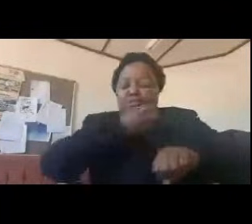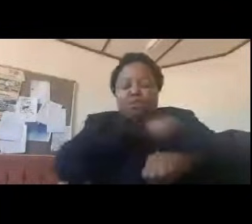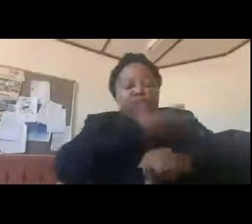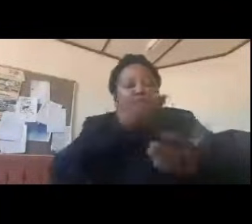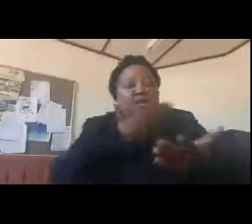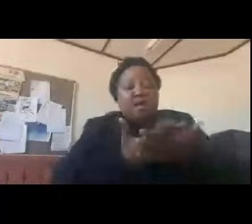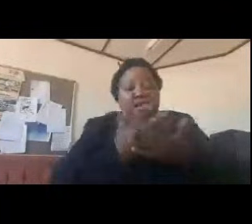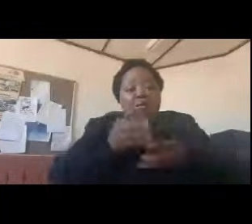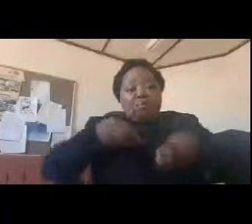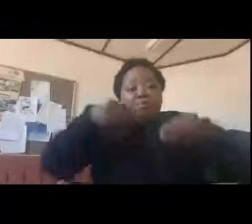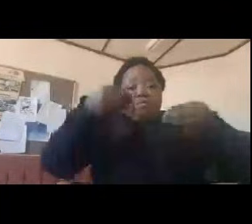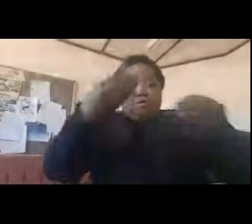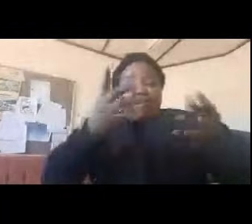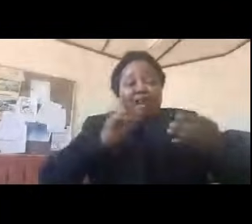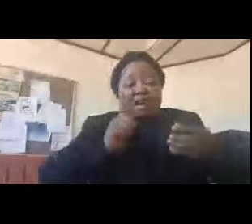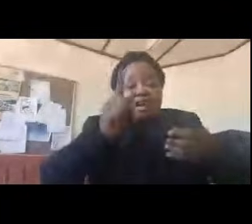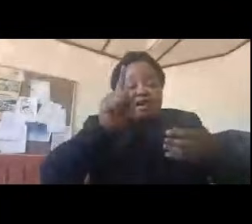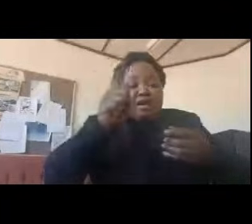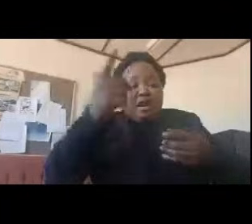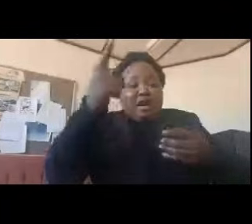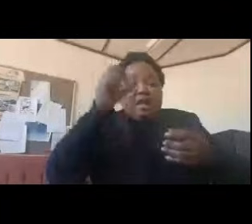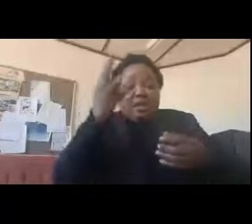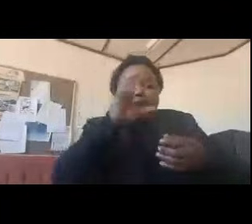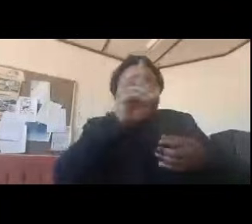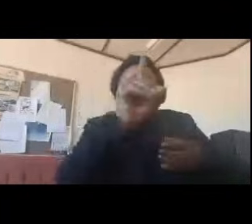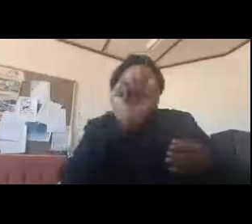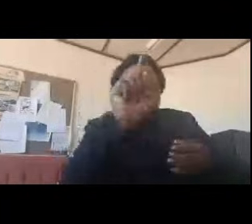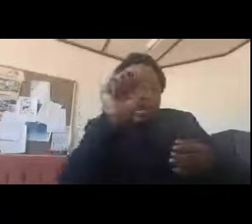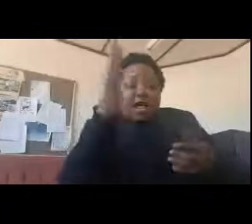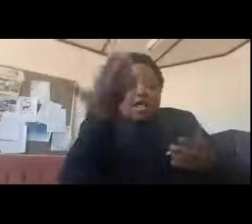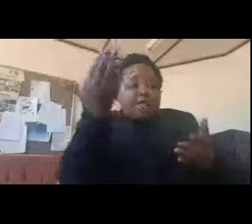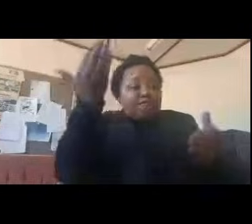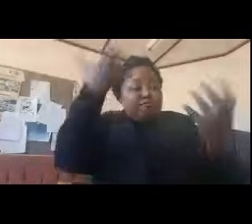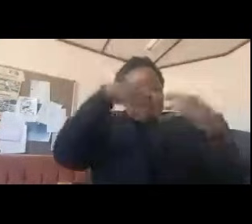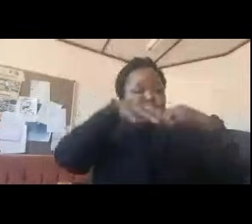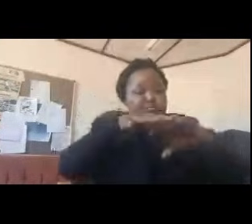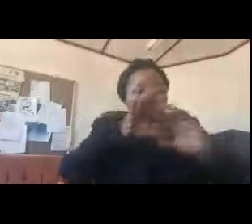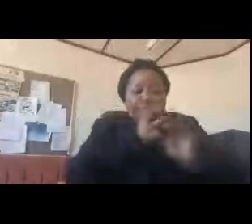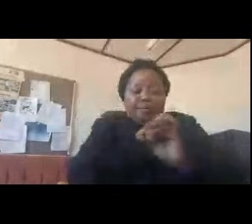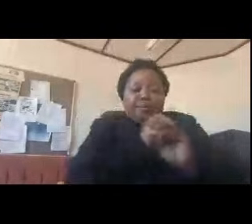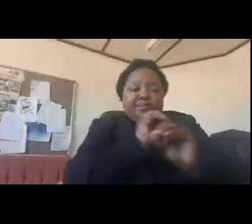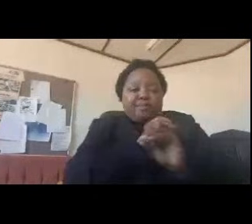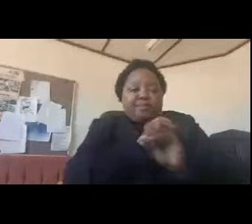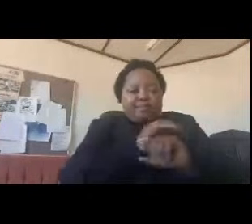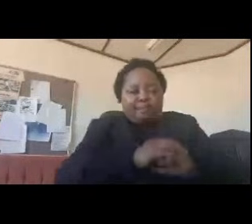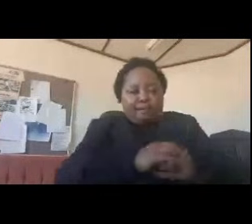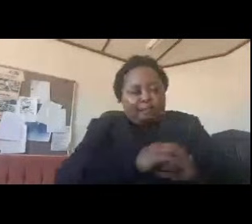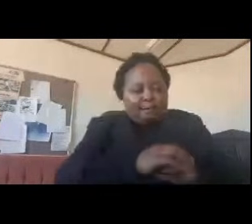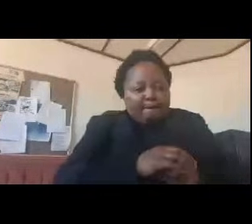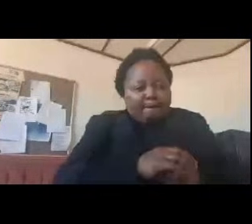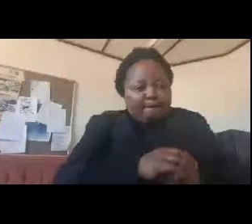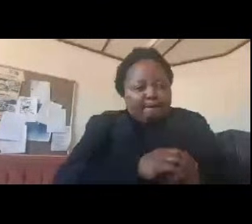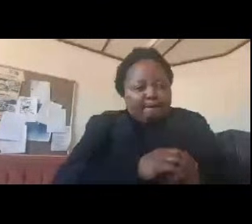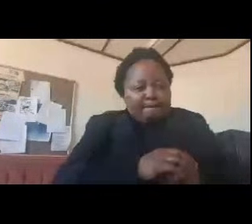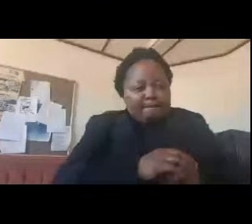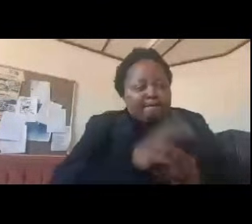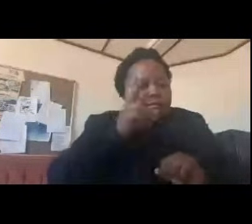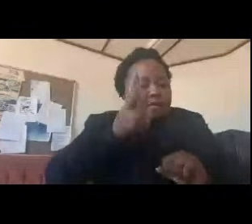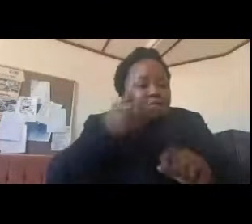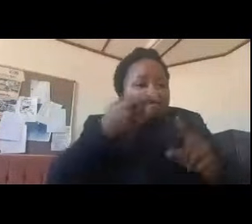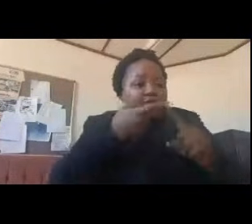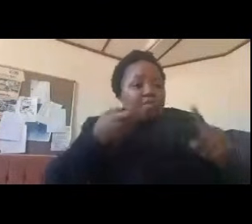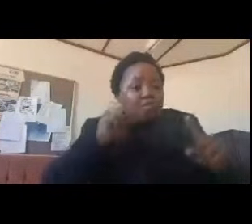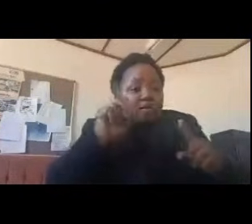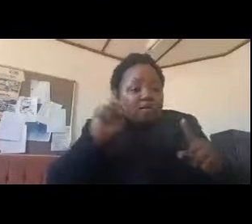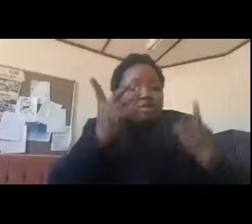later if it was not included. And from developing that concept, we